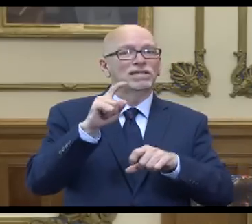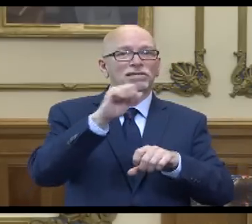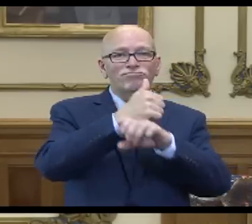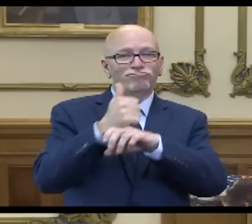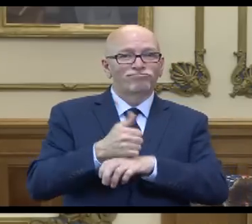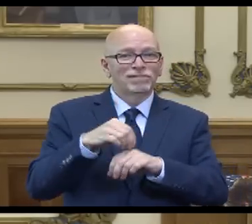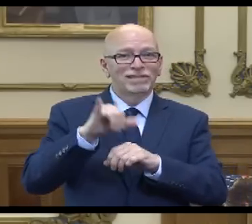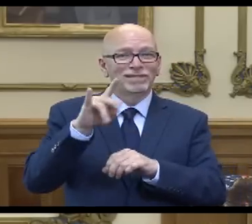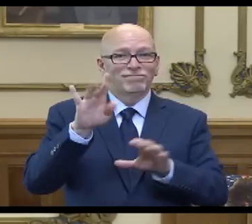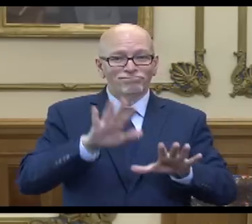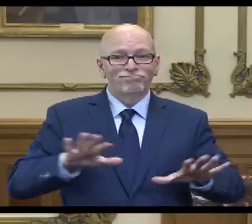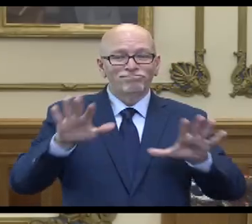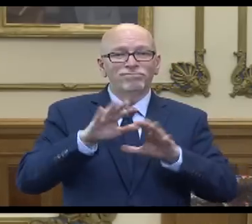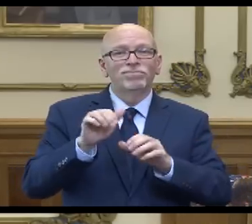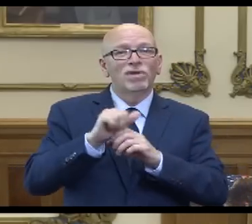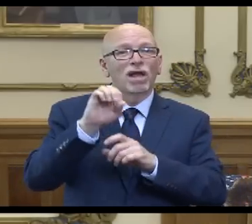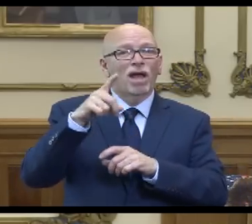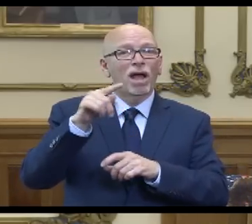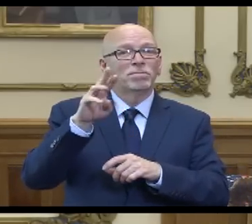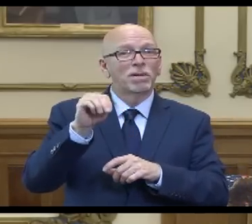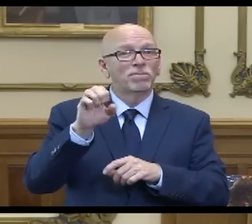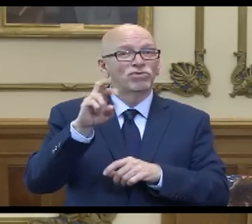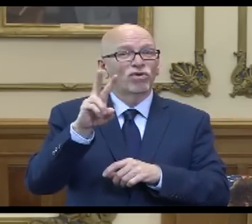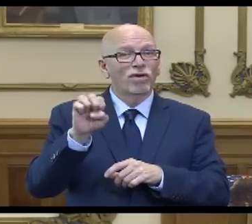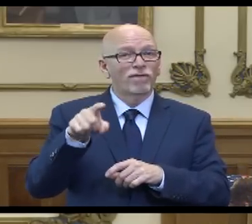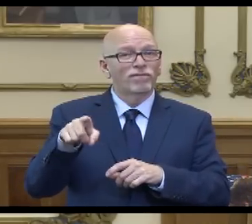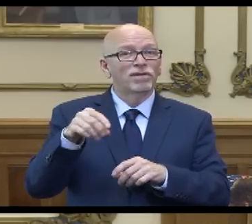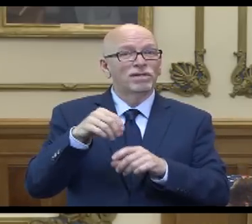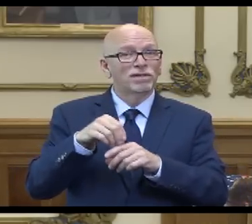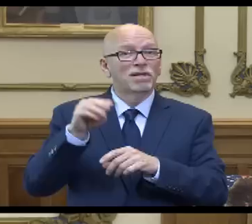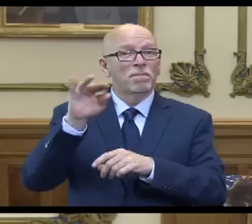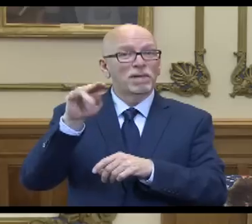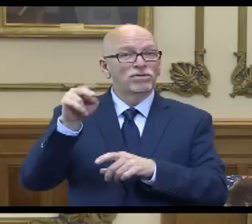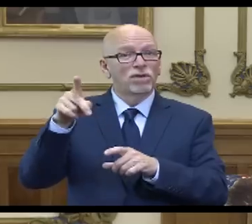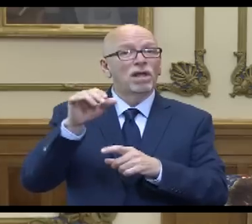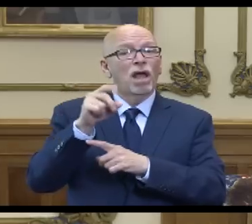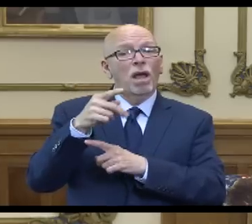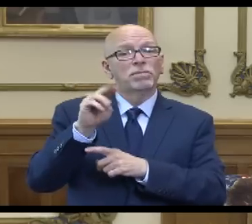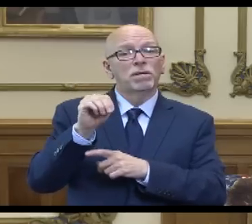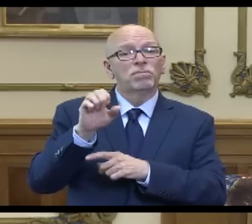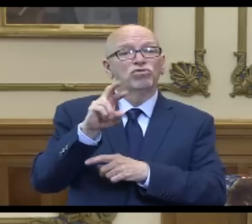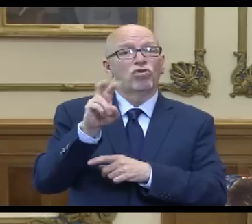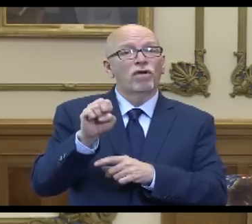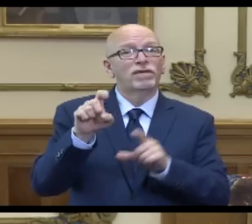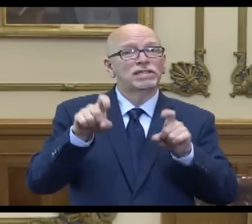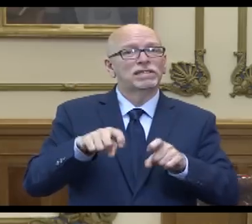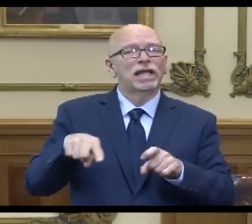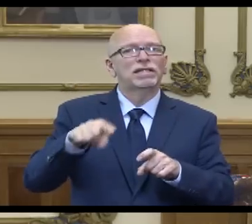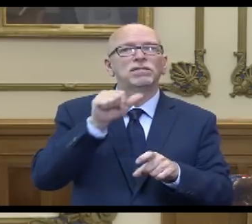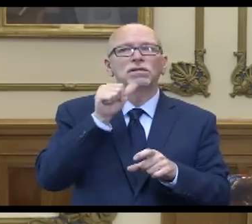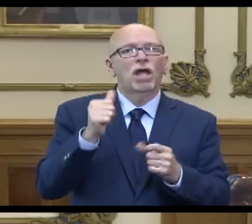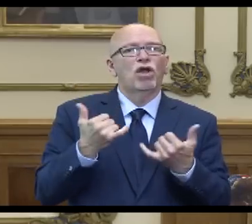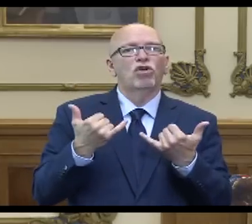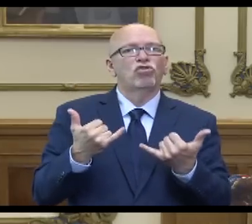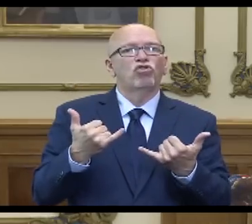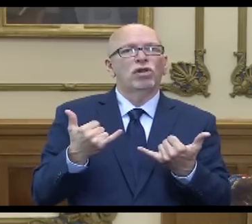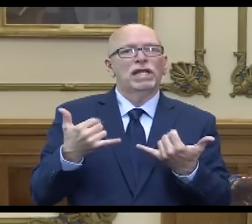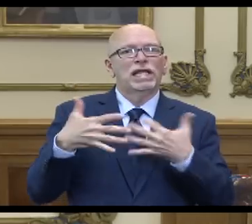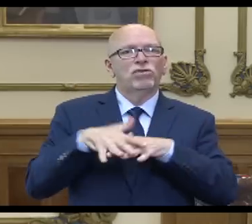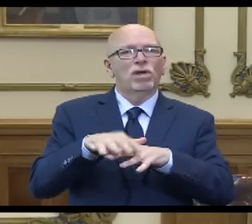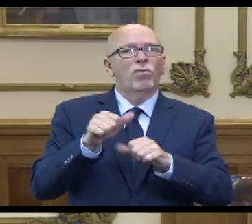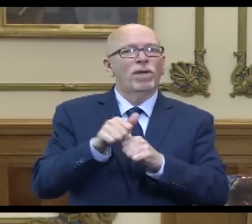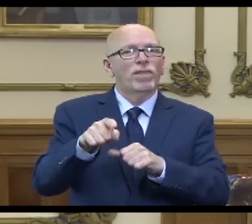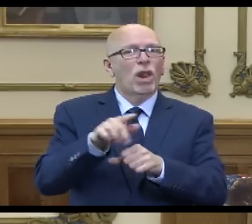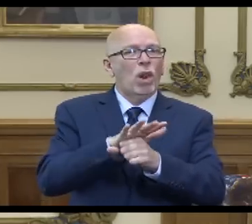the state with the firm OptumServe, headquartered in Minnesota. OptumServe testing is not currently integrated into